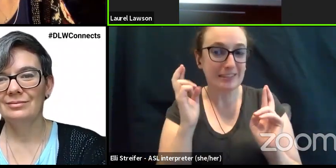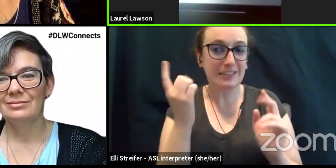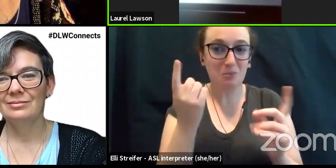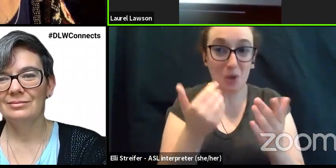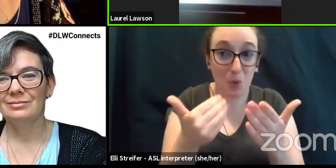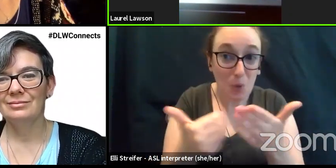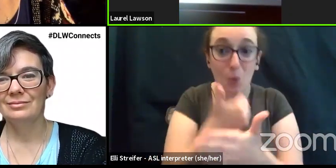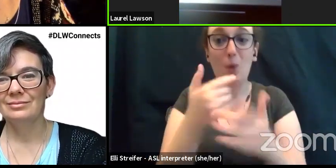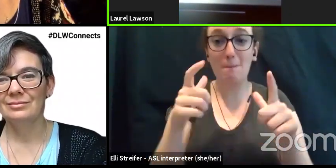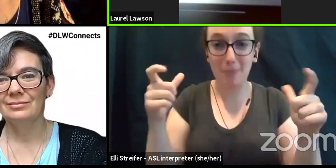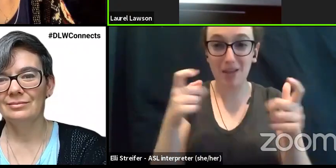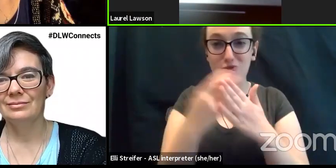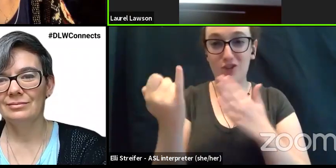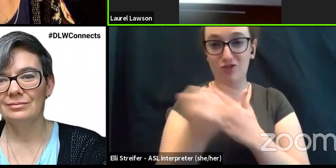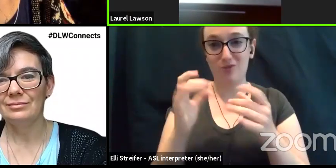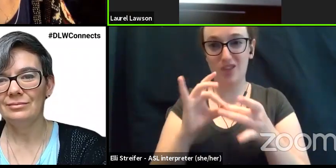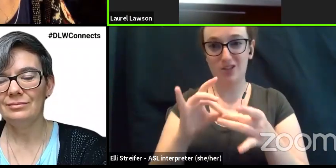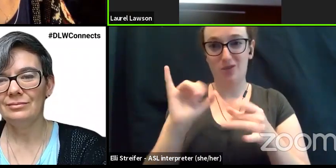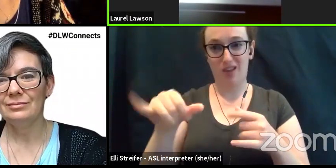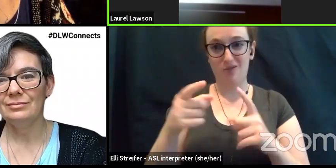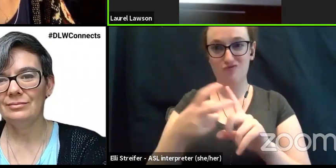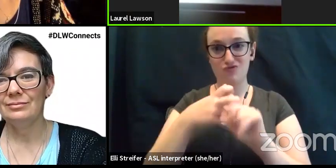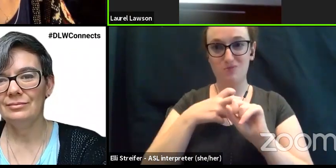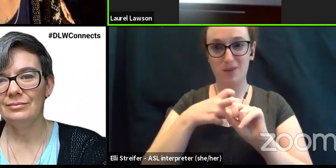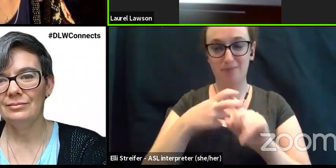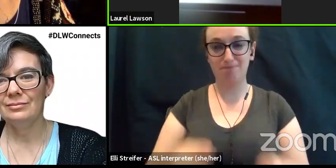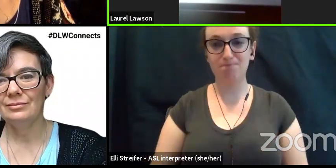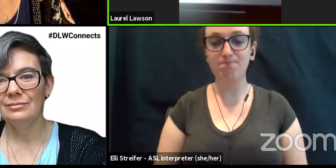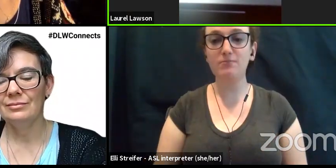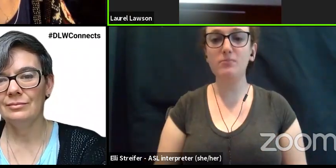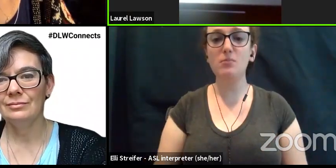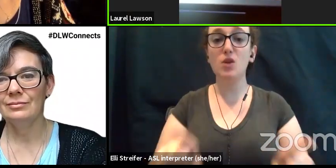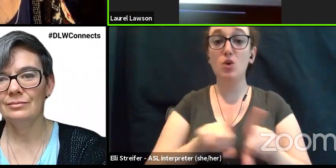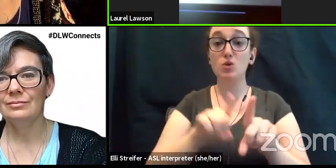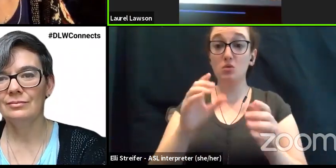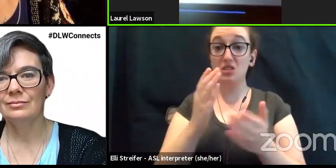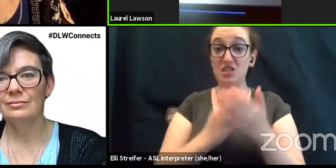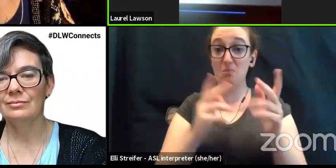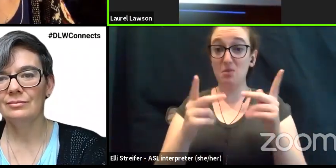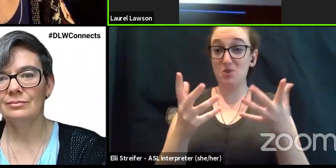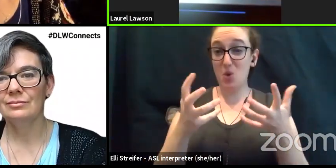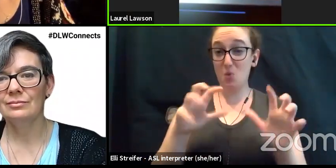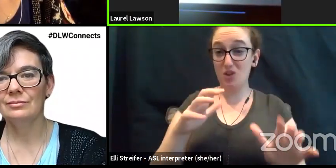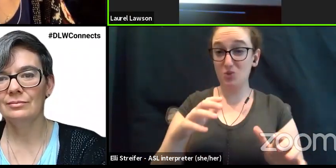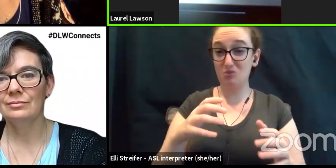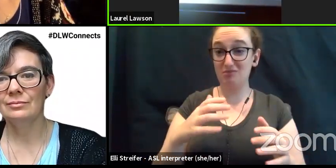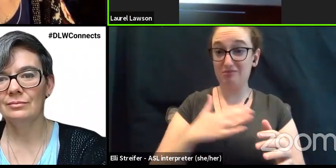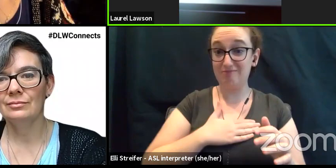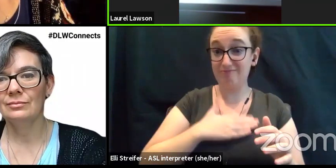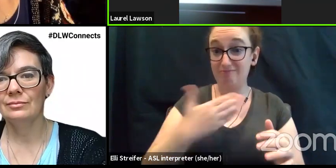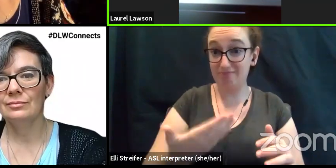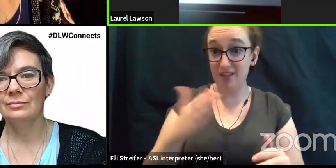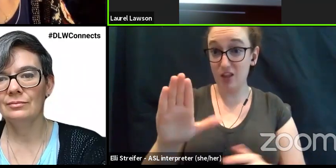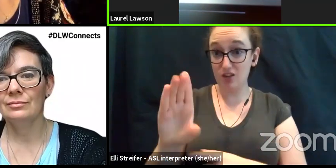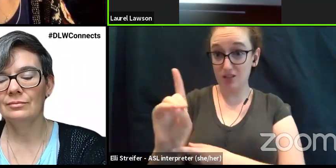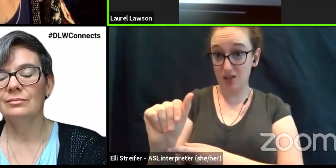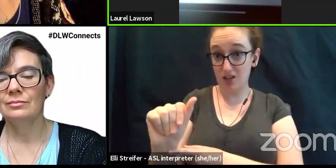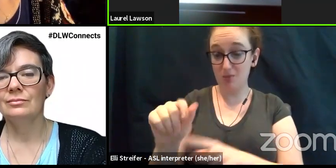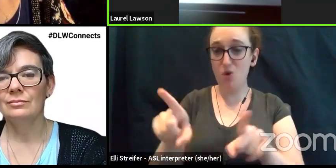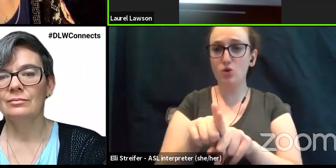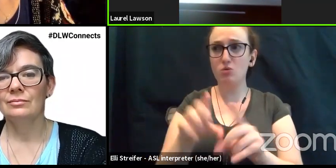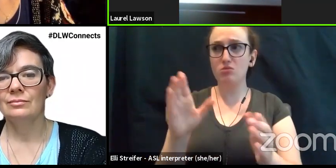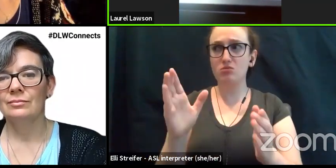that regard. However, not everyone wants to disclose. Not everyone identifies. Yes. You know, it